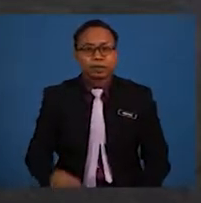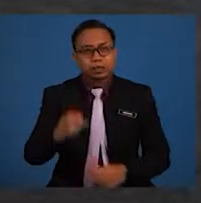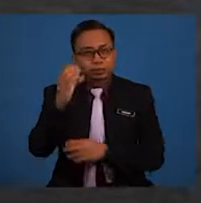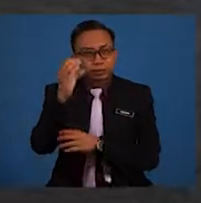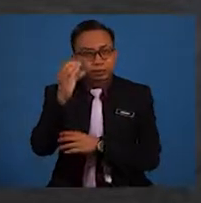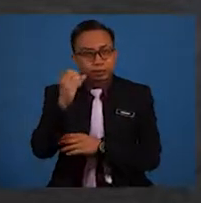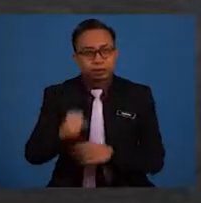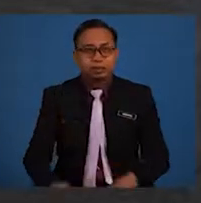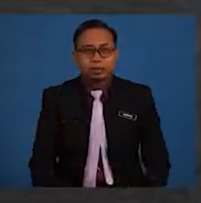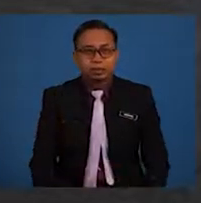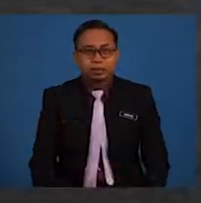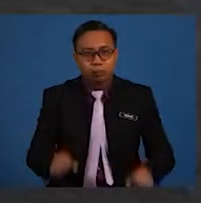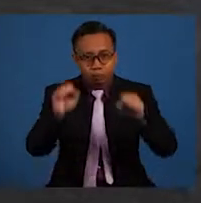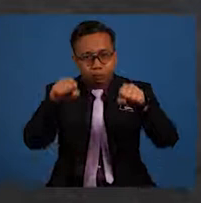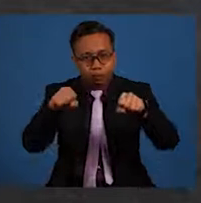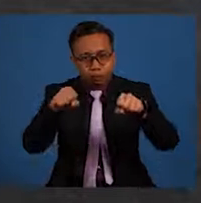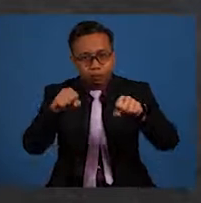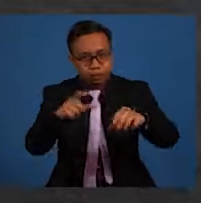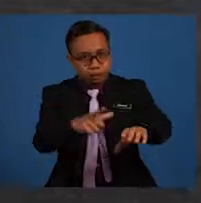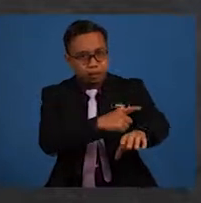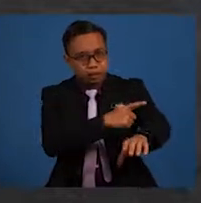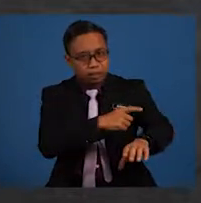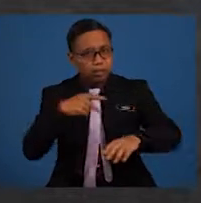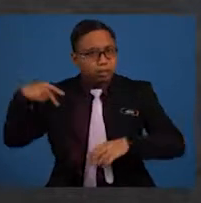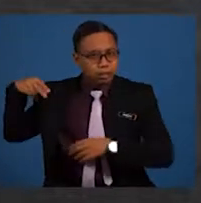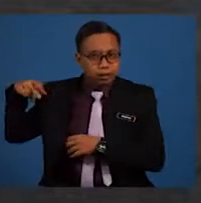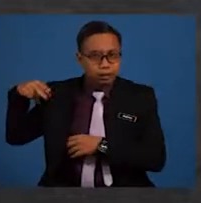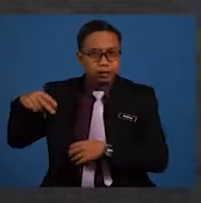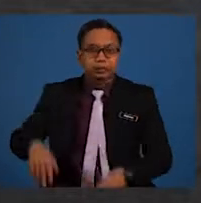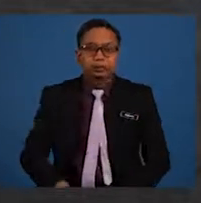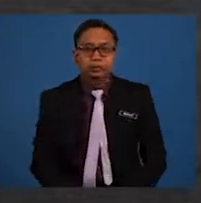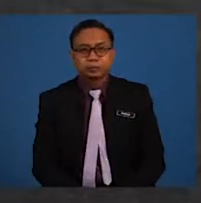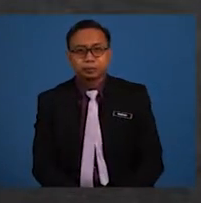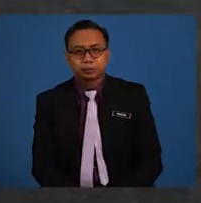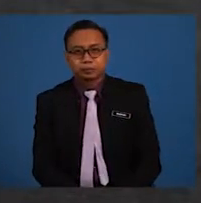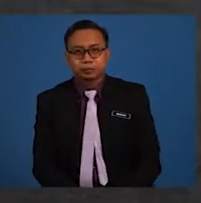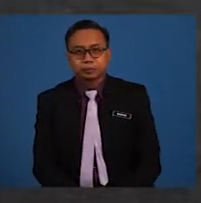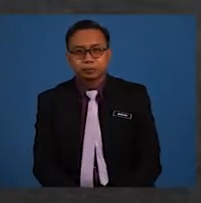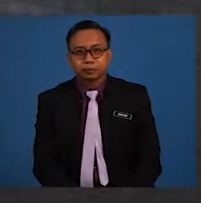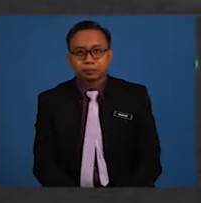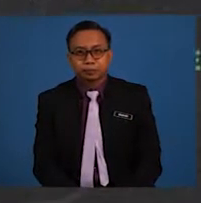characteristically causing bowed legs and worse.